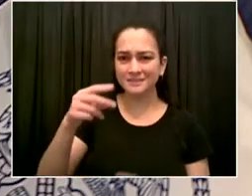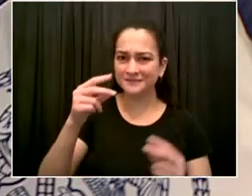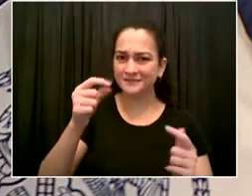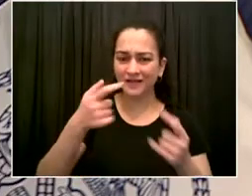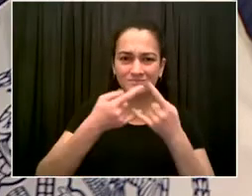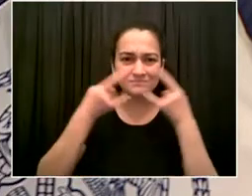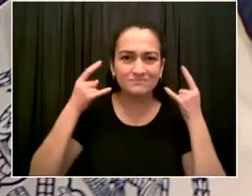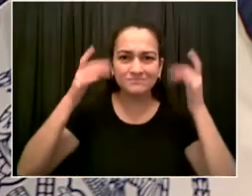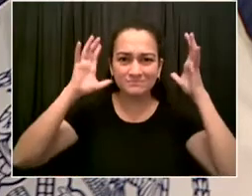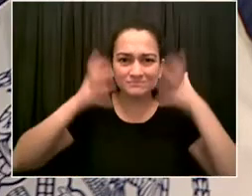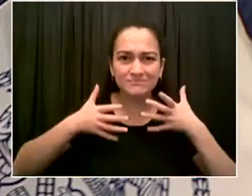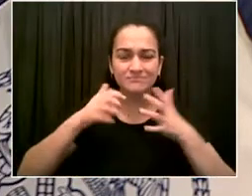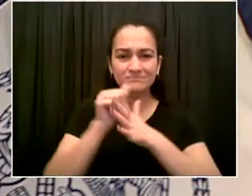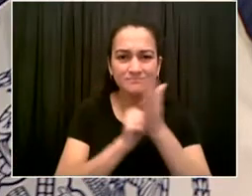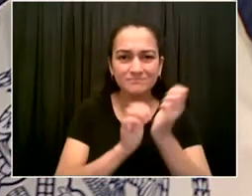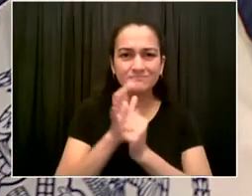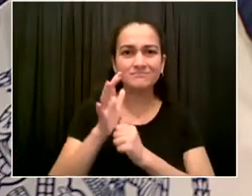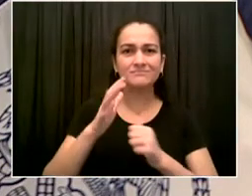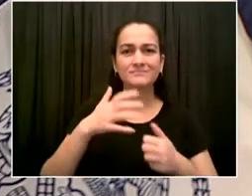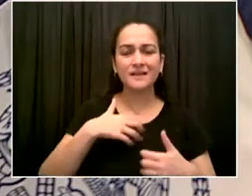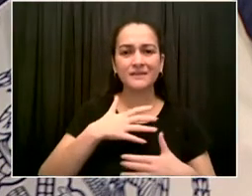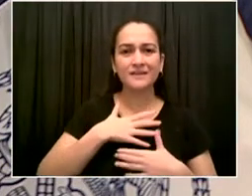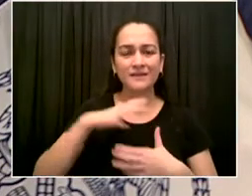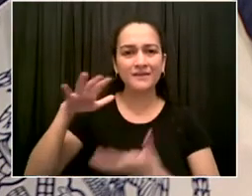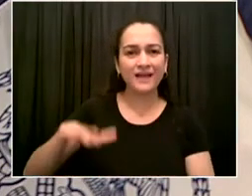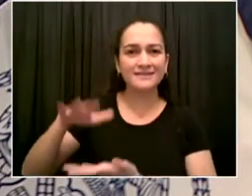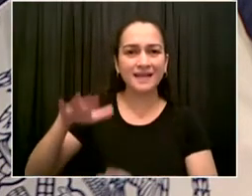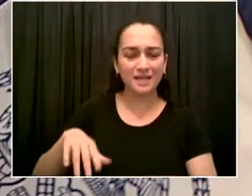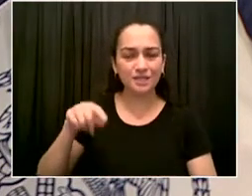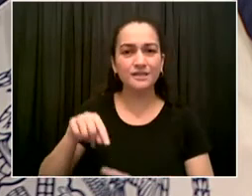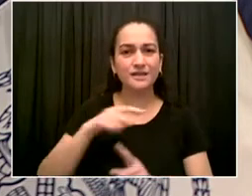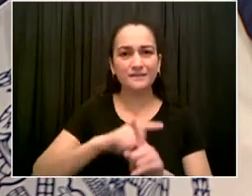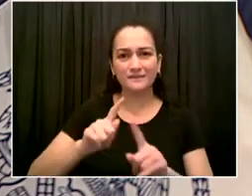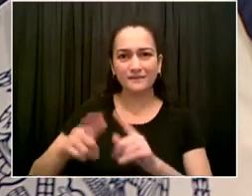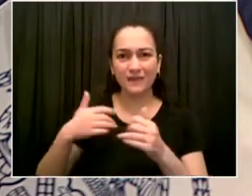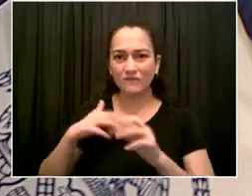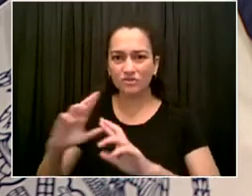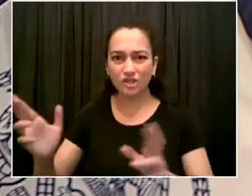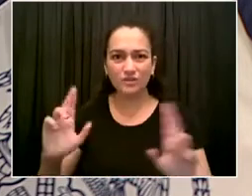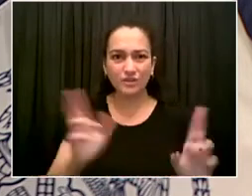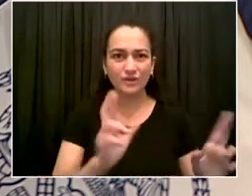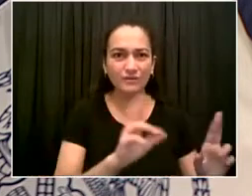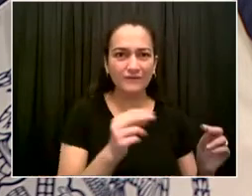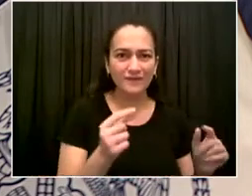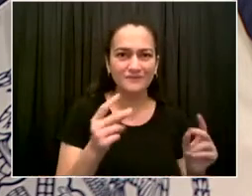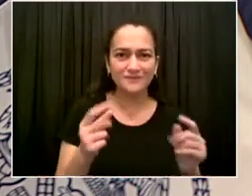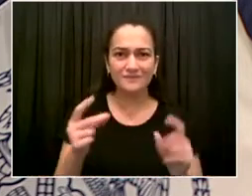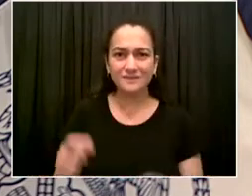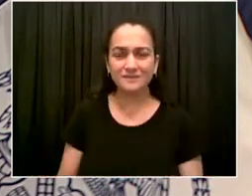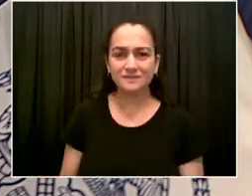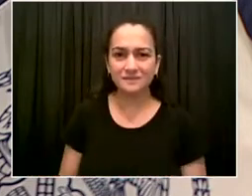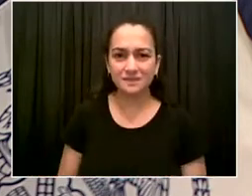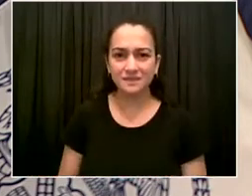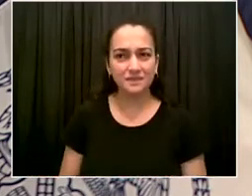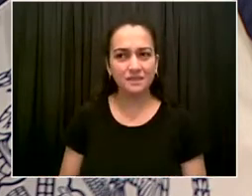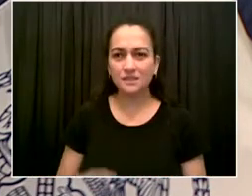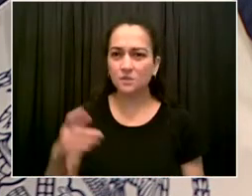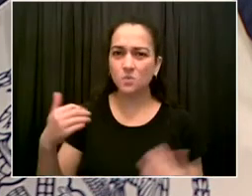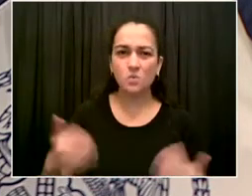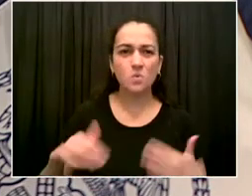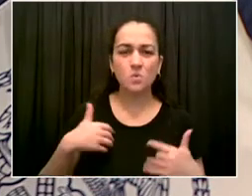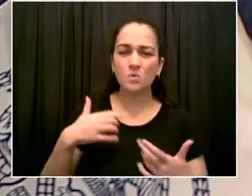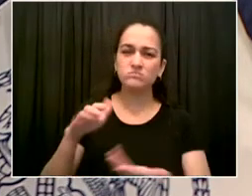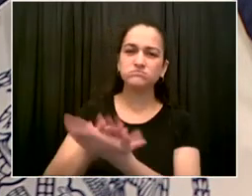A couple of things are clear to me. There's no way to fully understand a global pandemic until you're in it. And second of